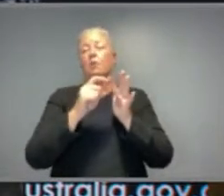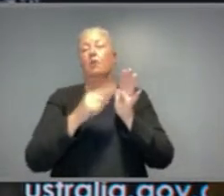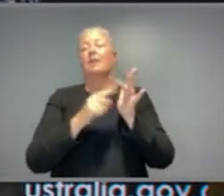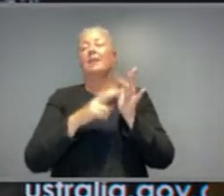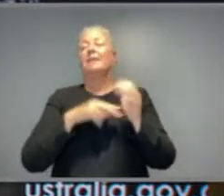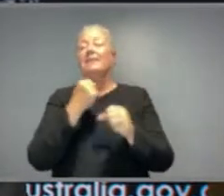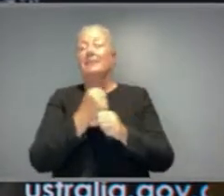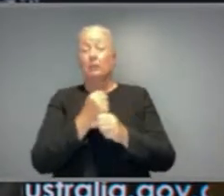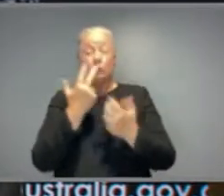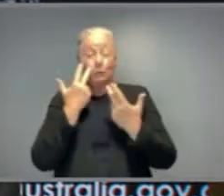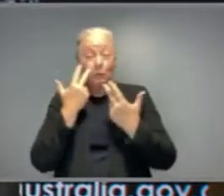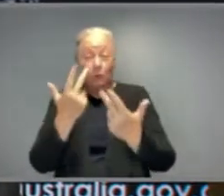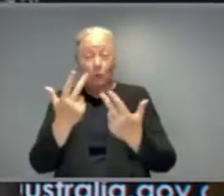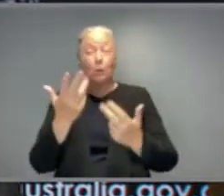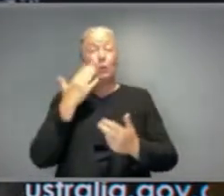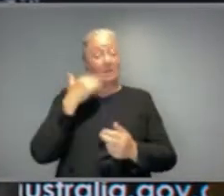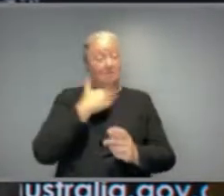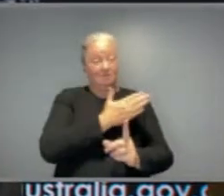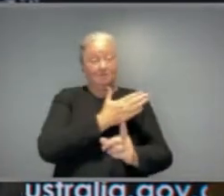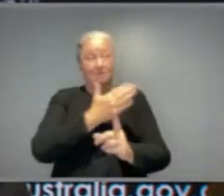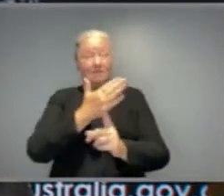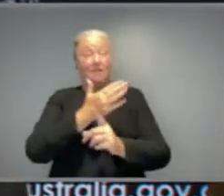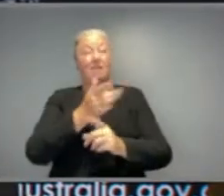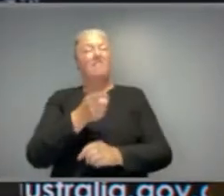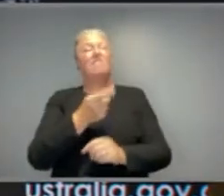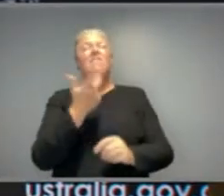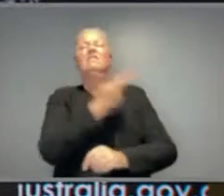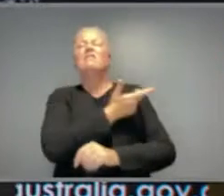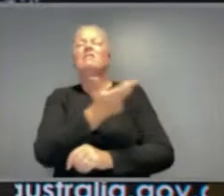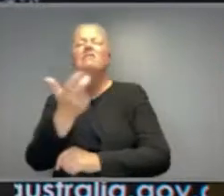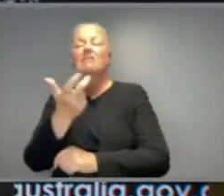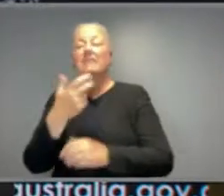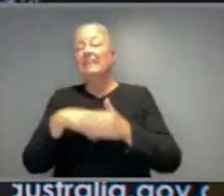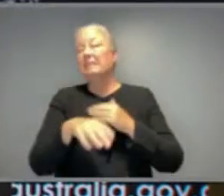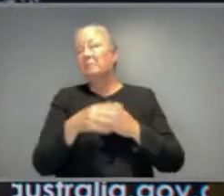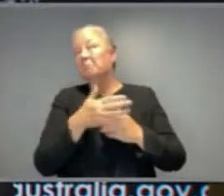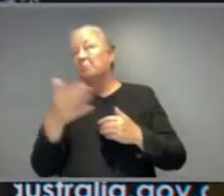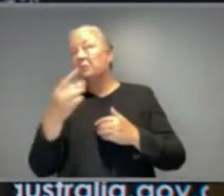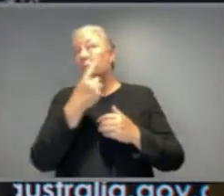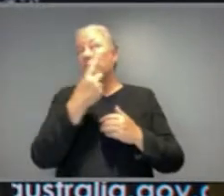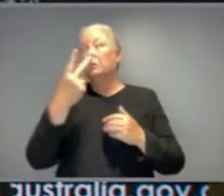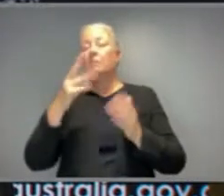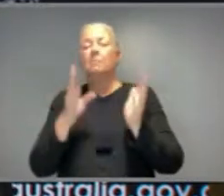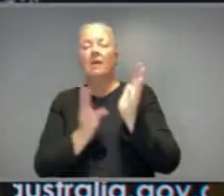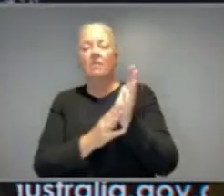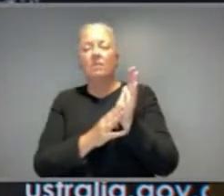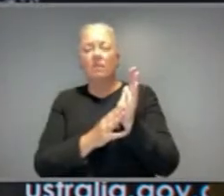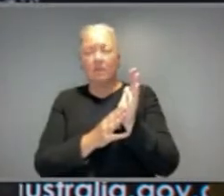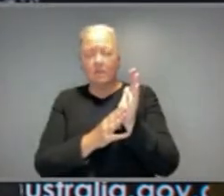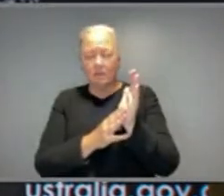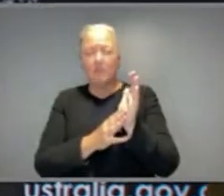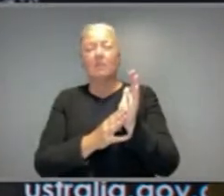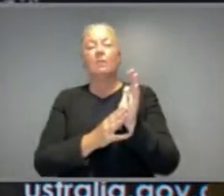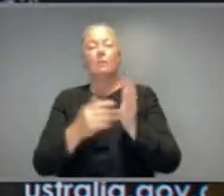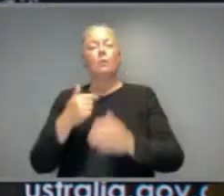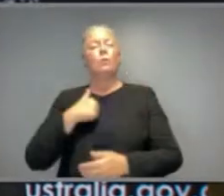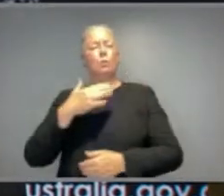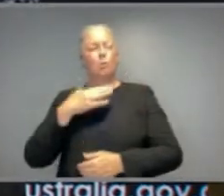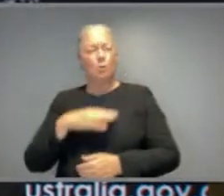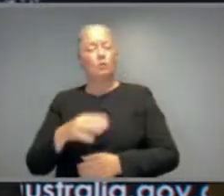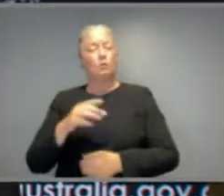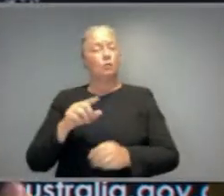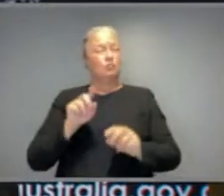certain point in the vaccination strategy, which is in the next few months, we'll be able to look at that point and say that